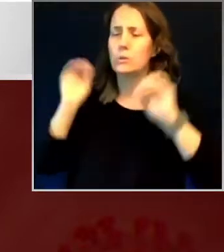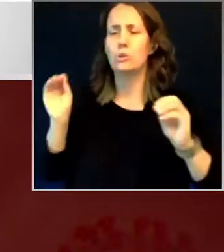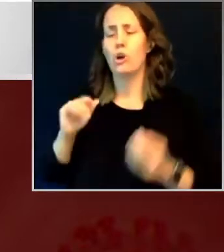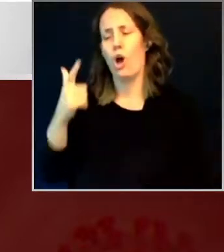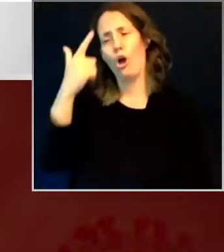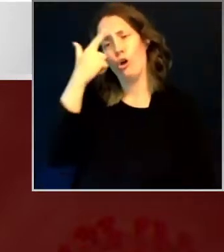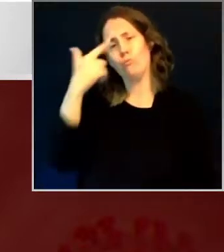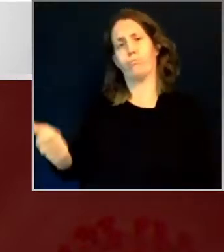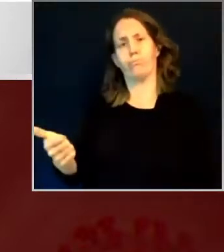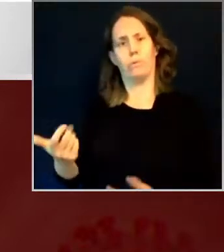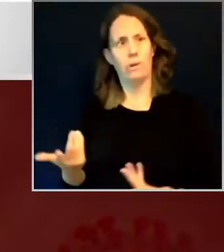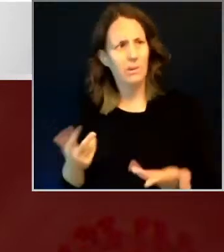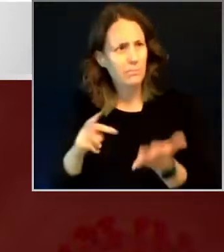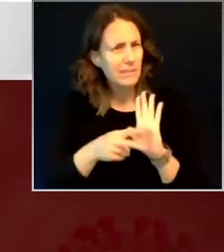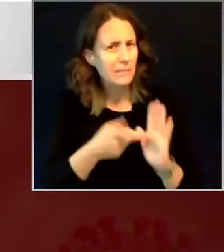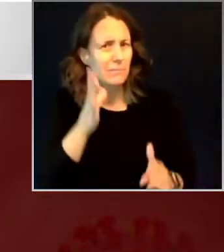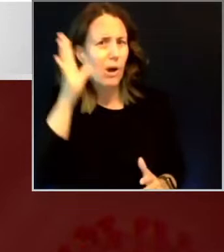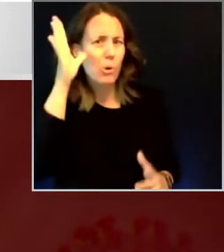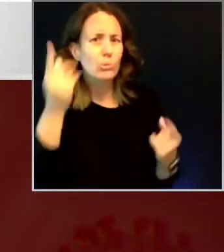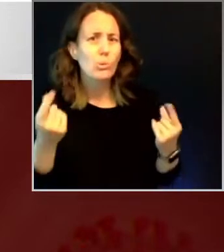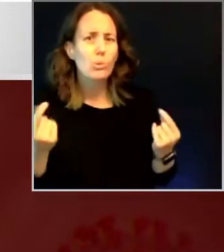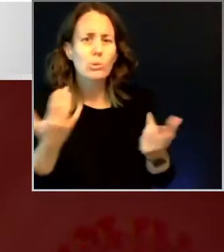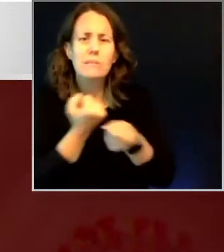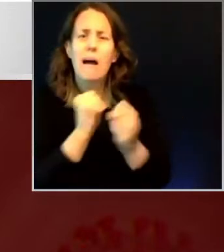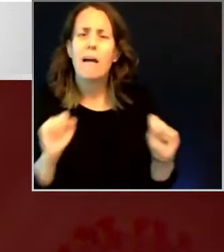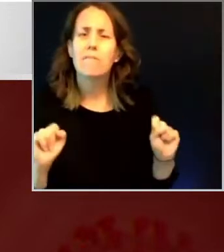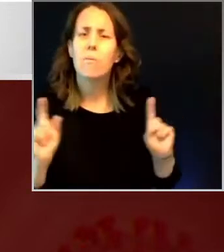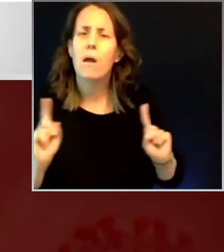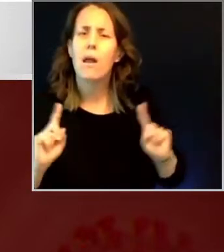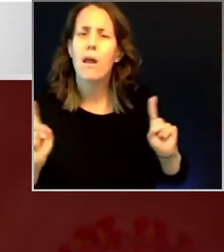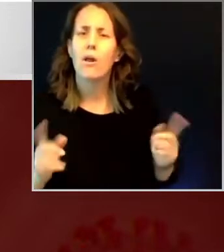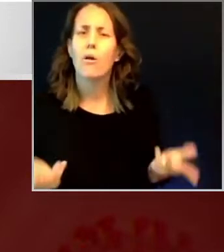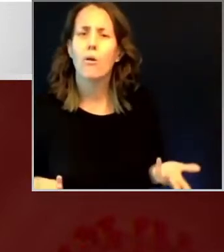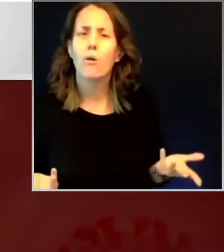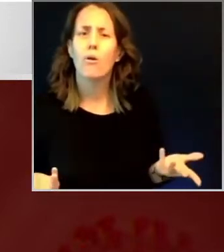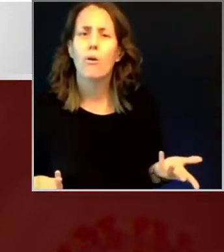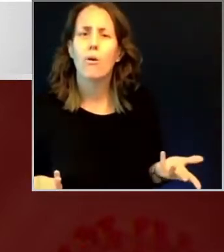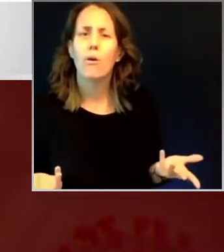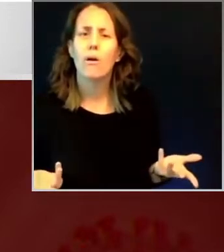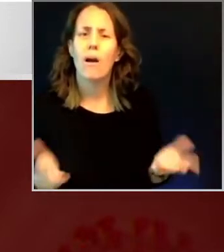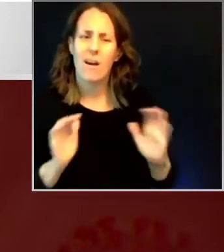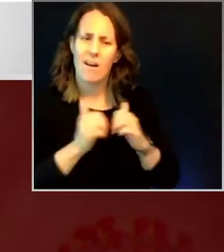that parent to do to sort of manage that situation? Thank you.